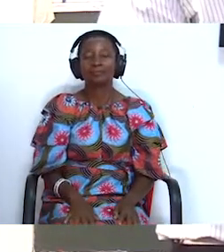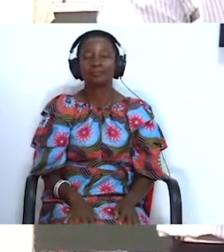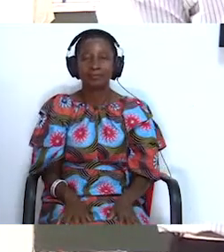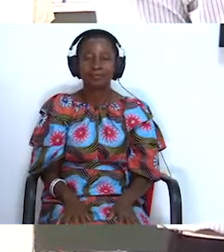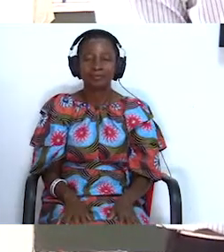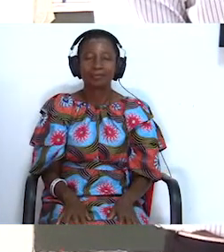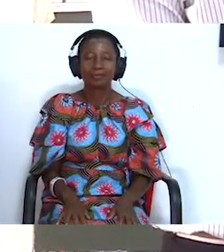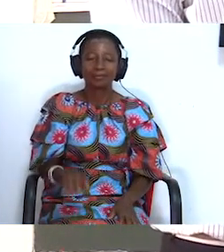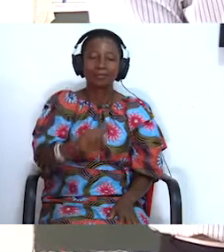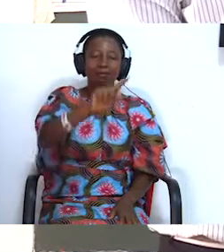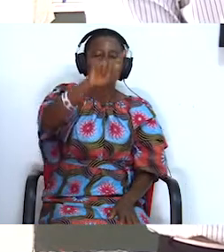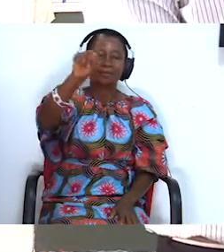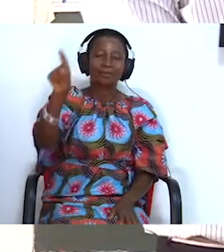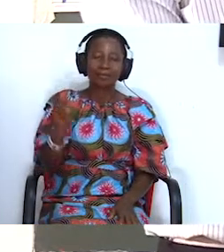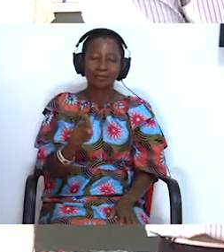Around,